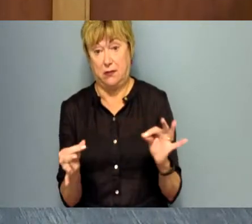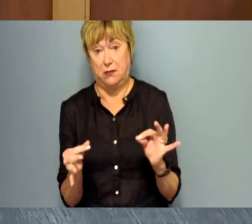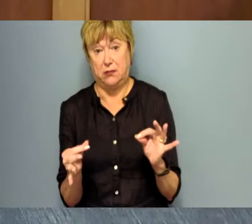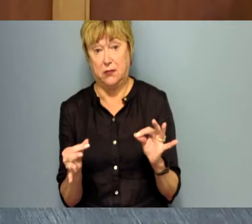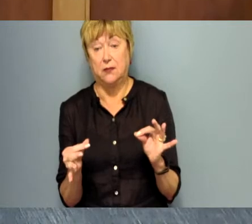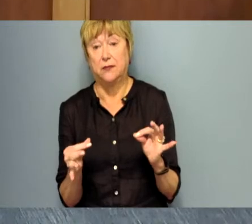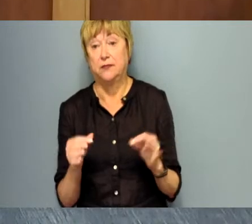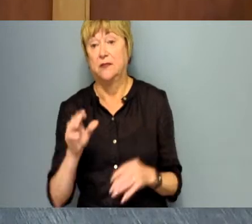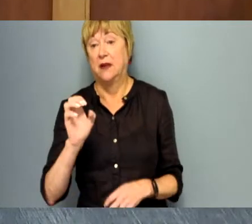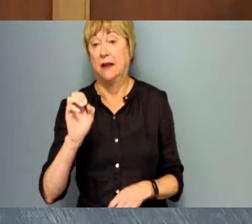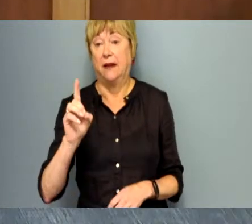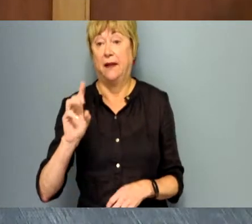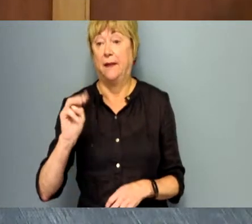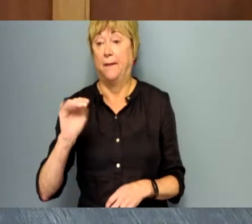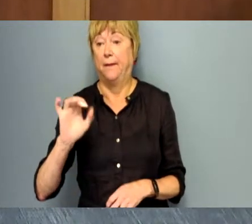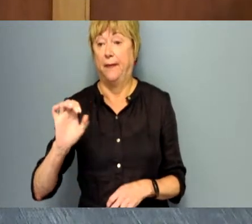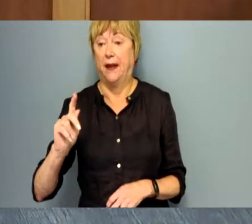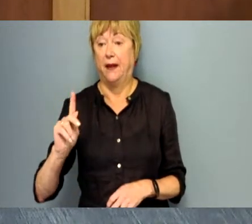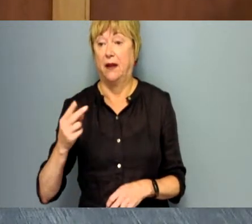Mackhouse.